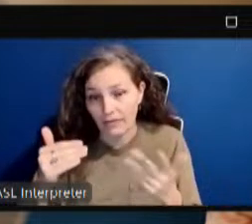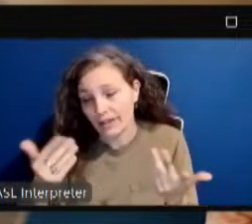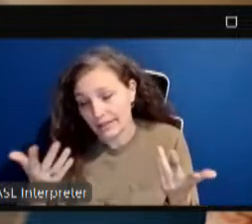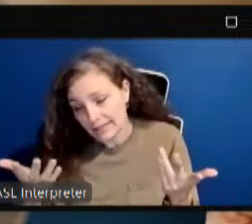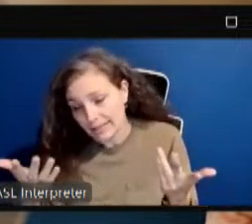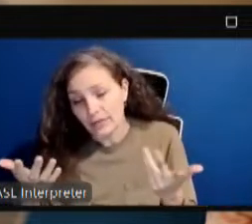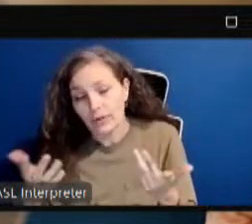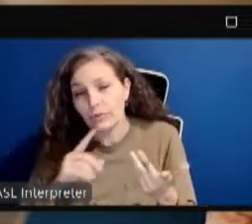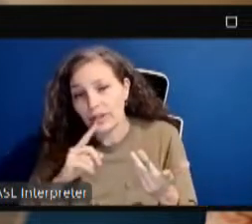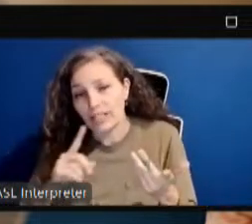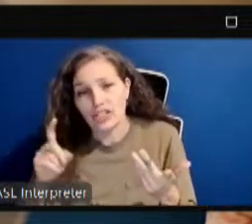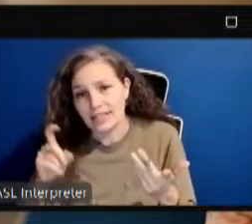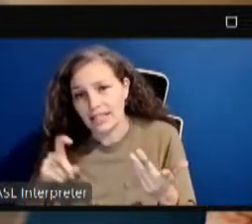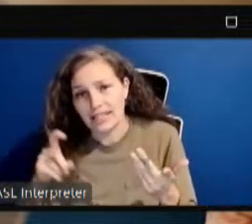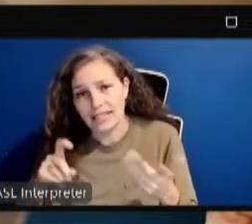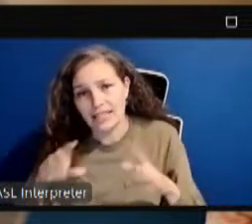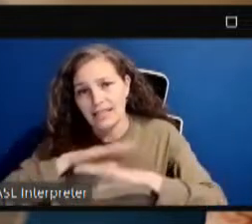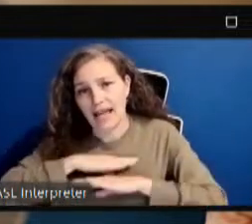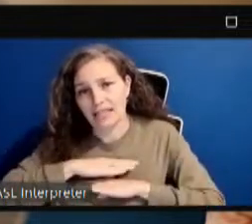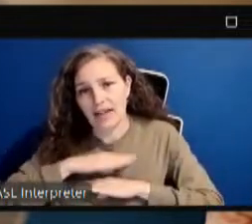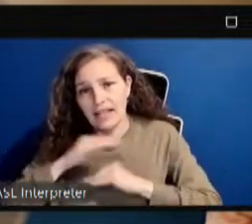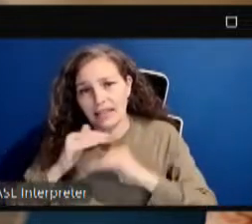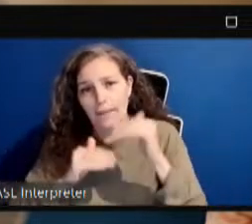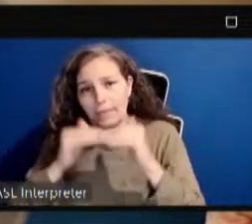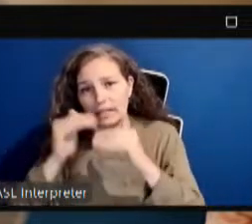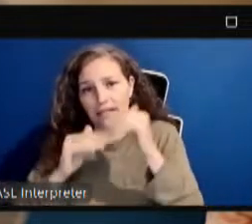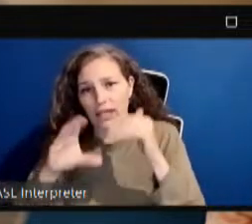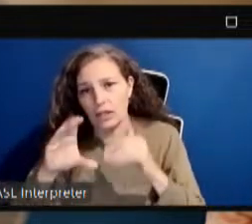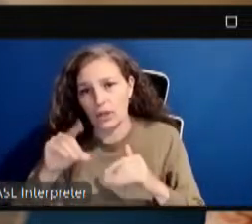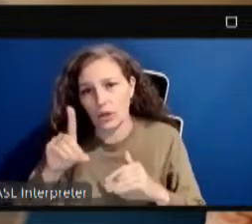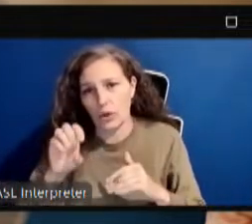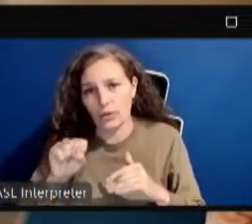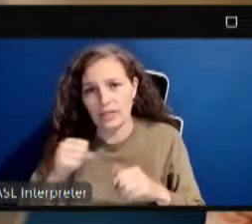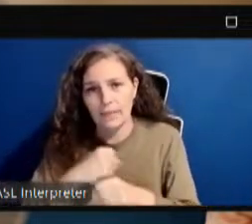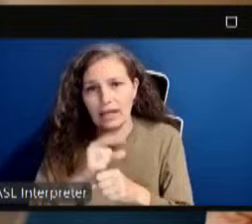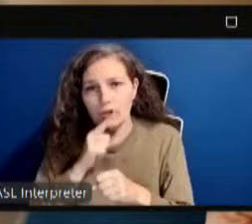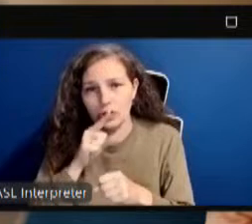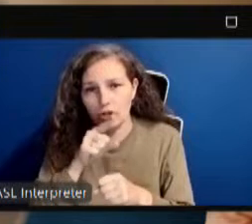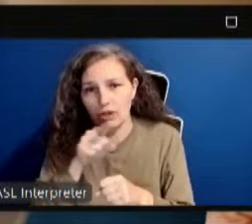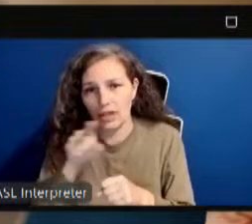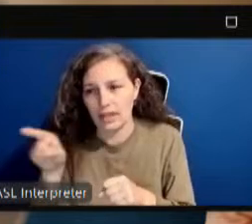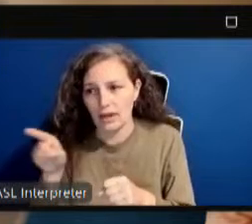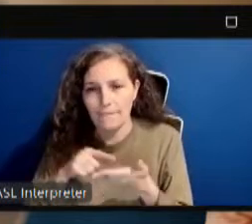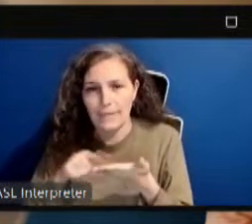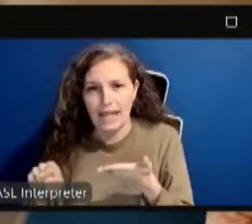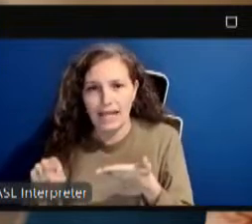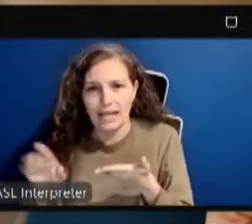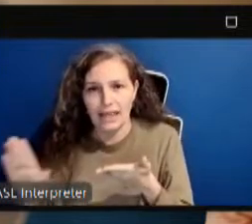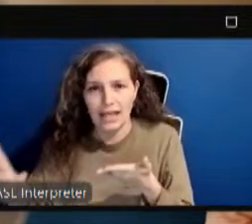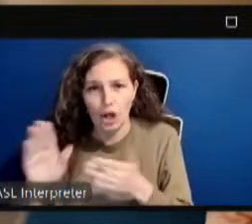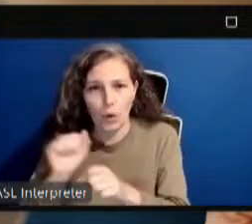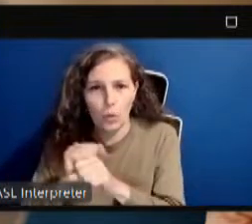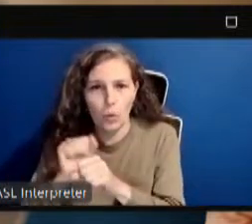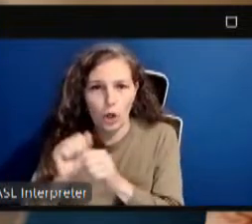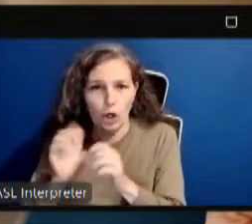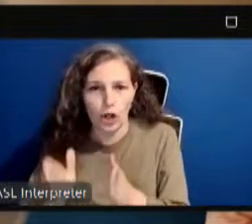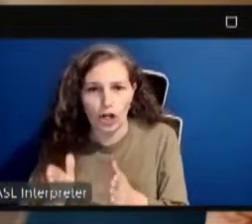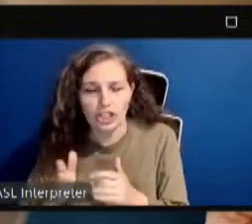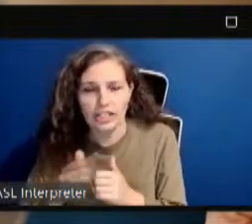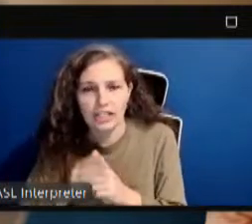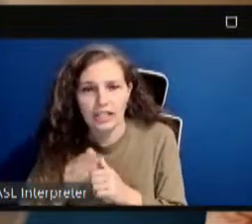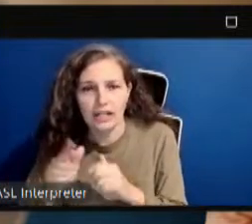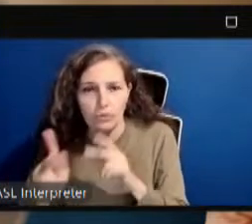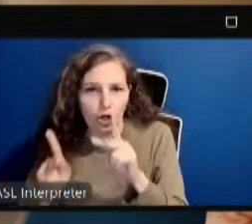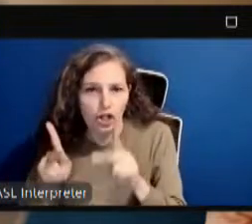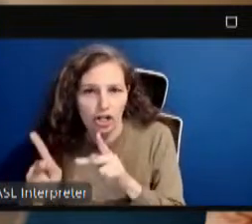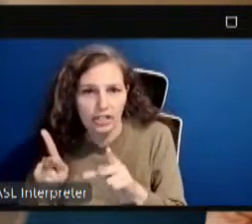codes. You could also try to ensure that they're paying their workers. If not, there might be a situation where there's a mechanics liens for